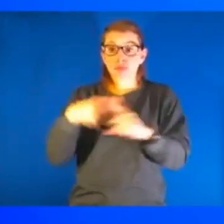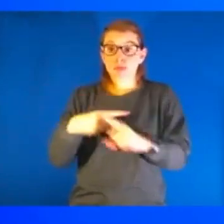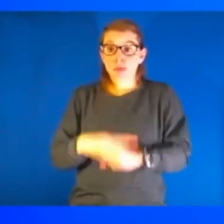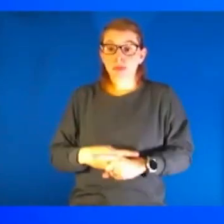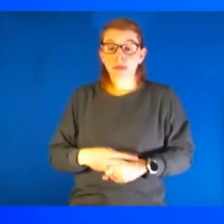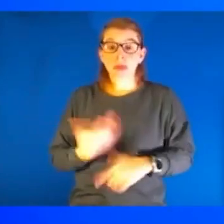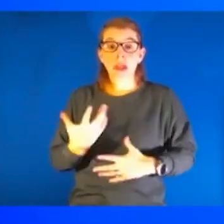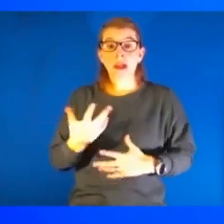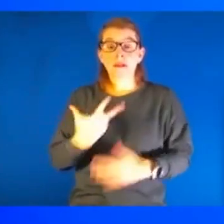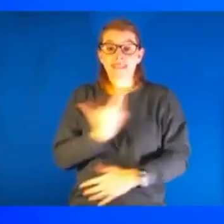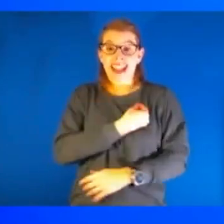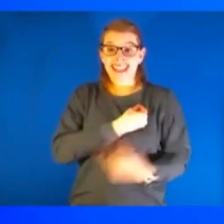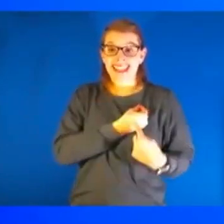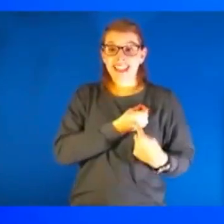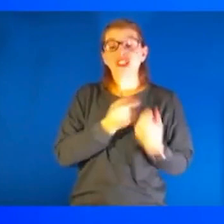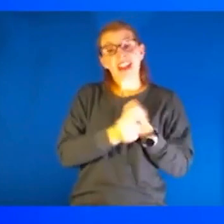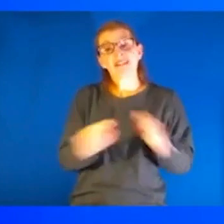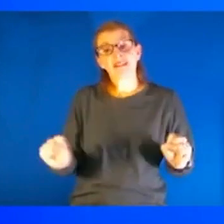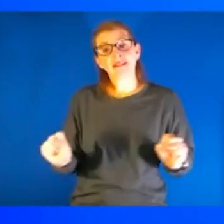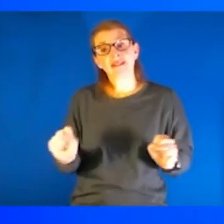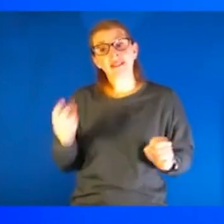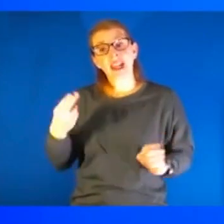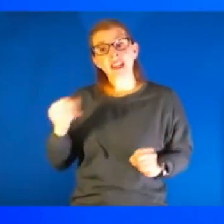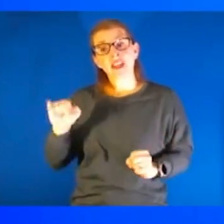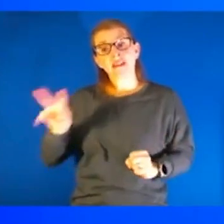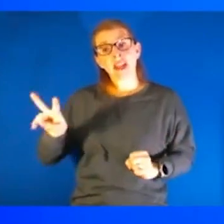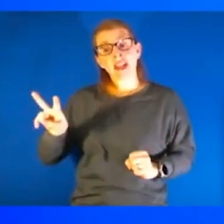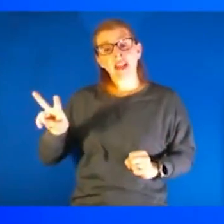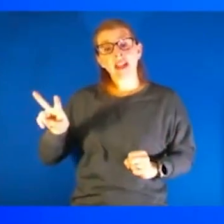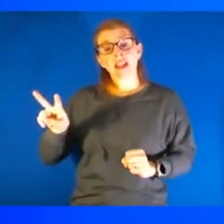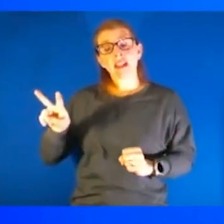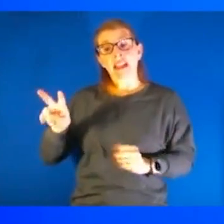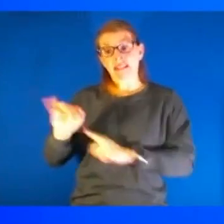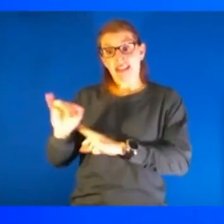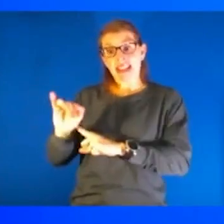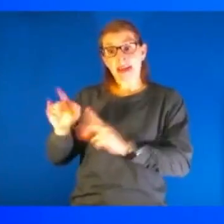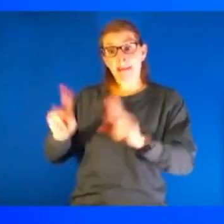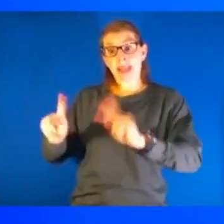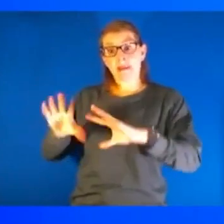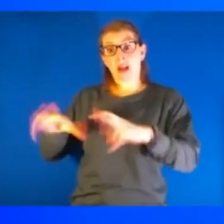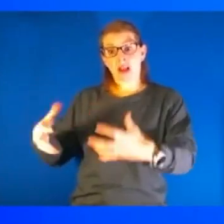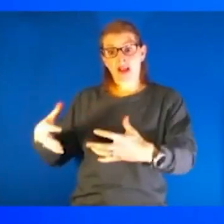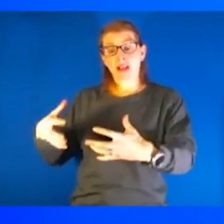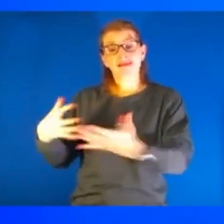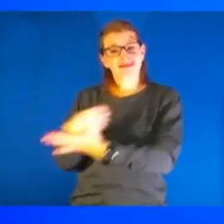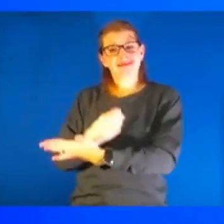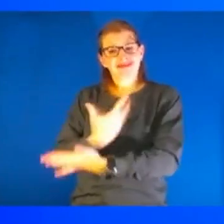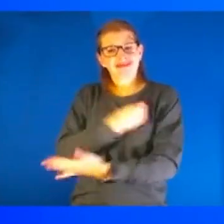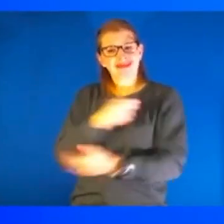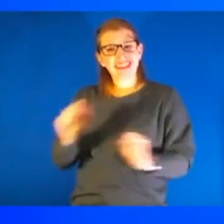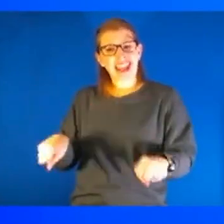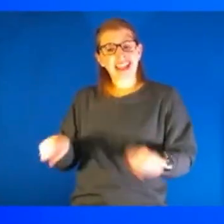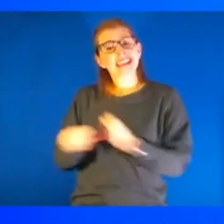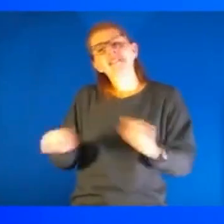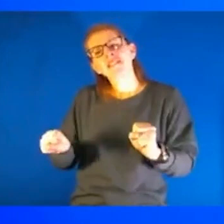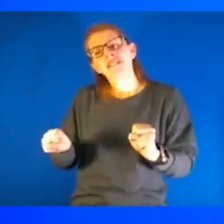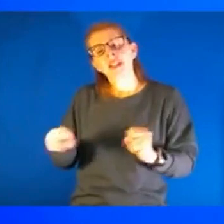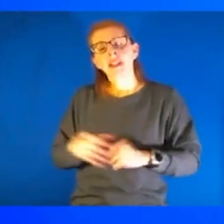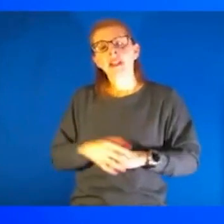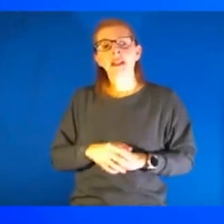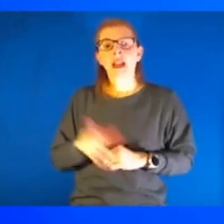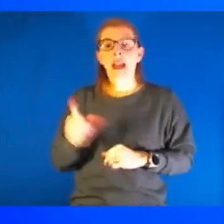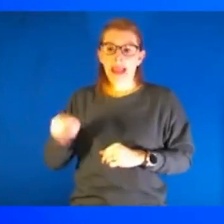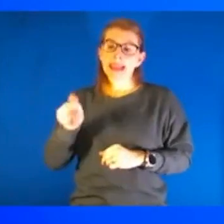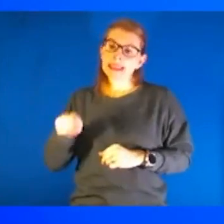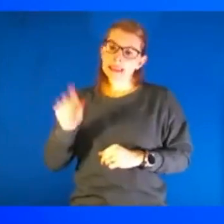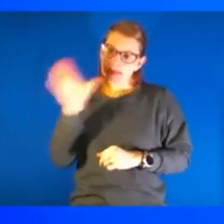vaccination is safe in HIV-infected individuals, and it's important that they seek that care. And COVID doesn't